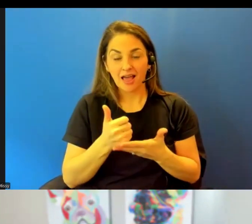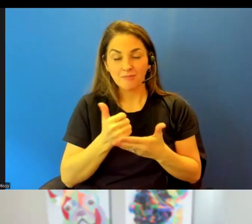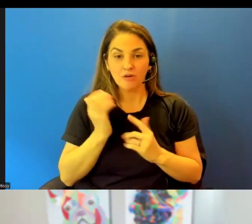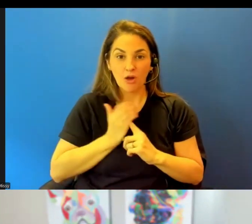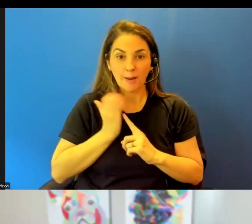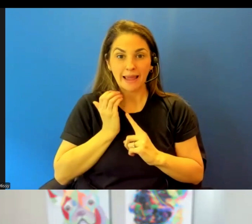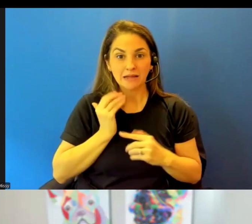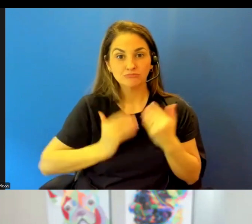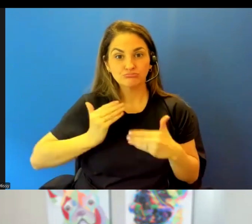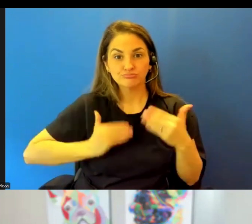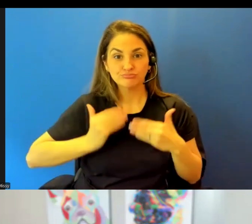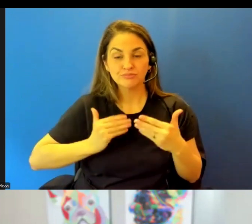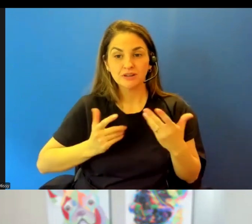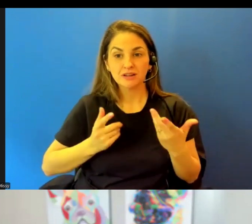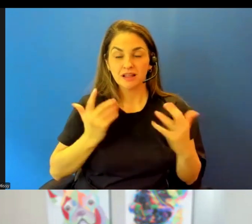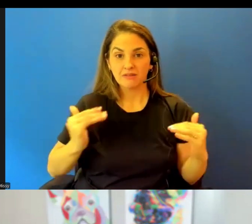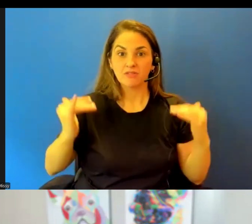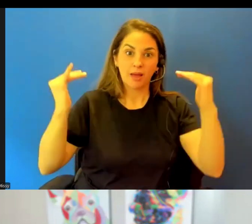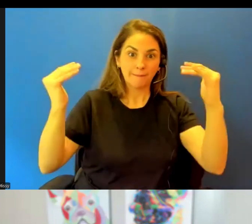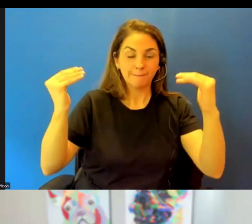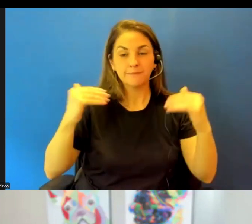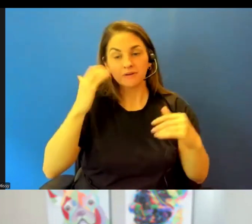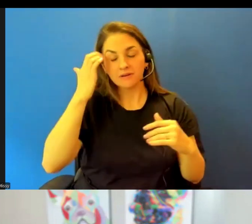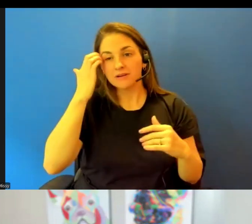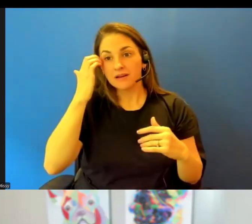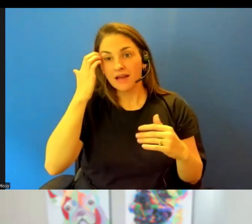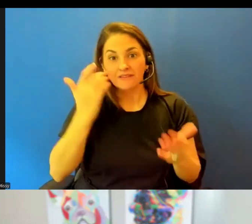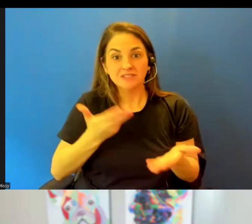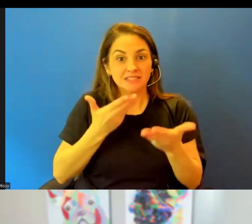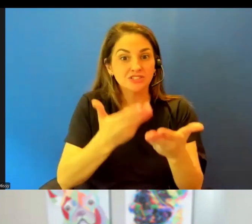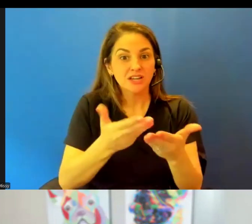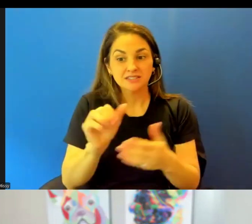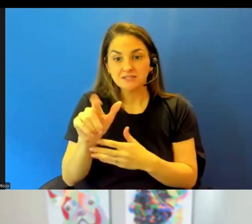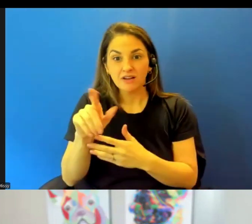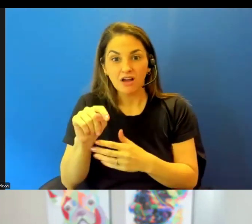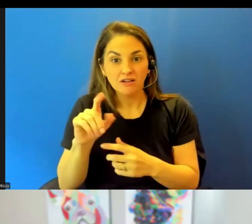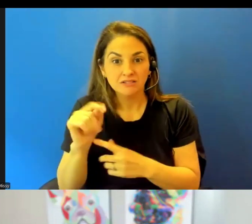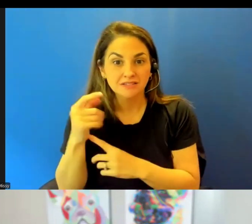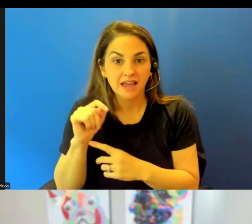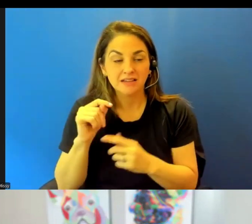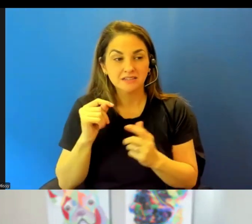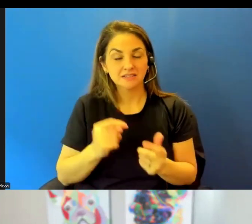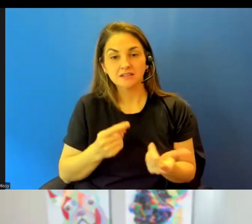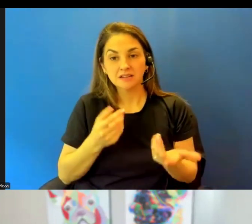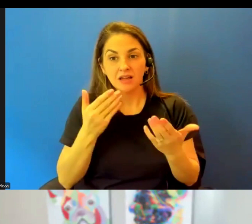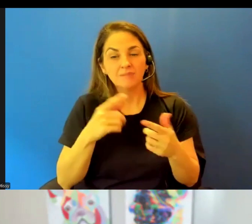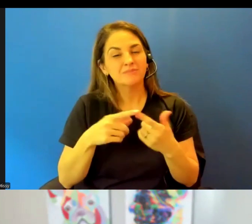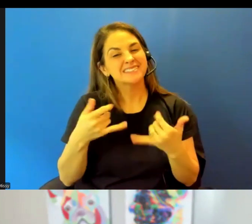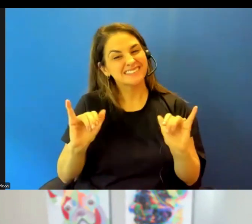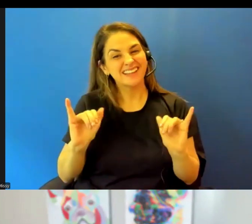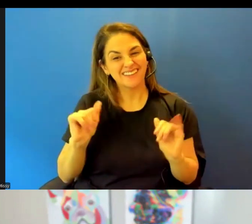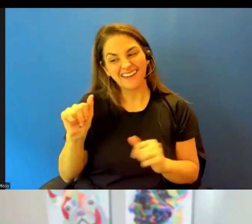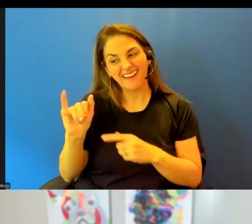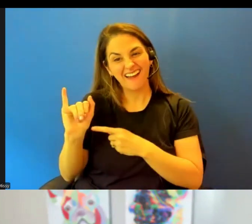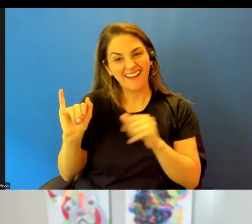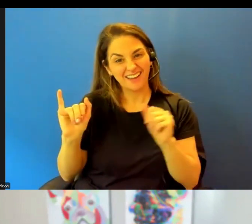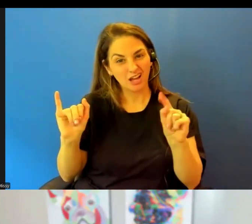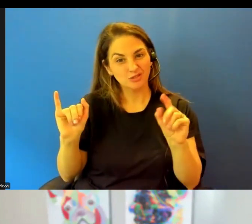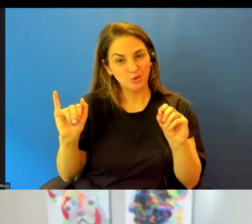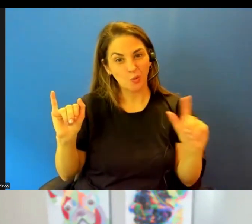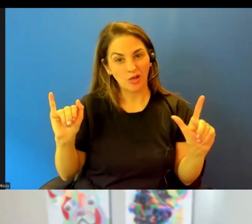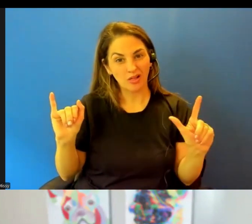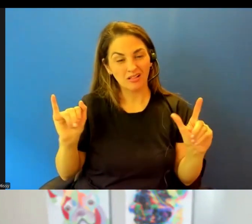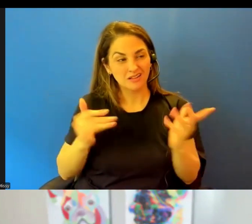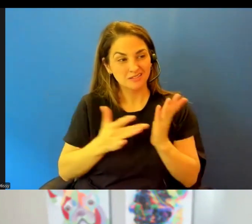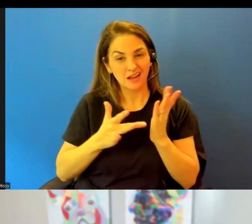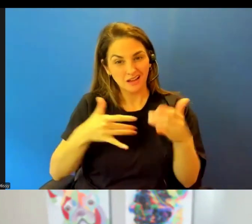help level up and give suggested alt text and things like that, but it's still a tool. It's still a technology. It